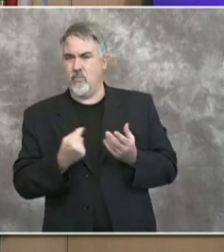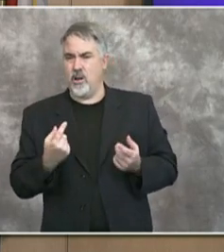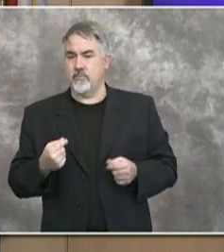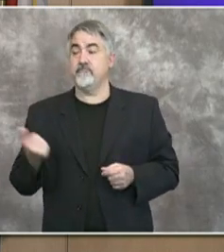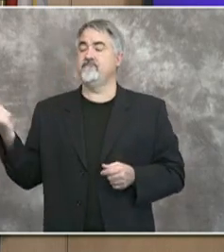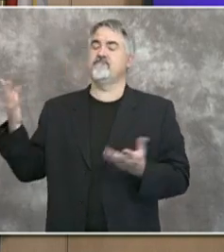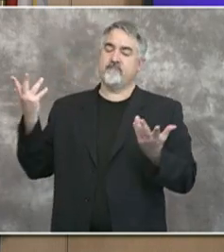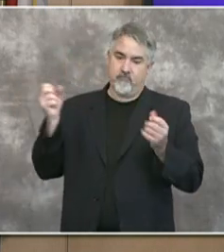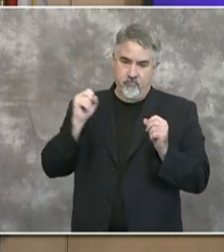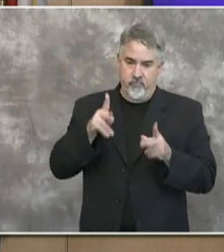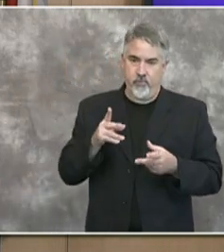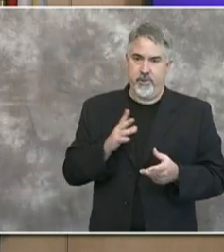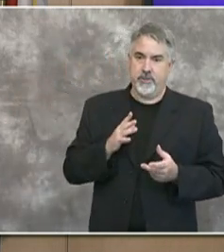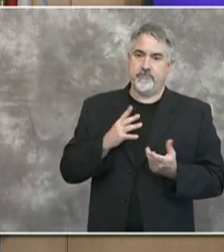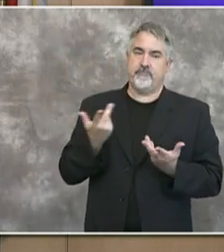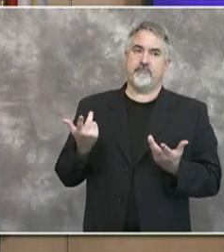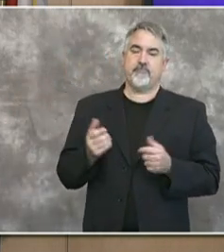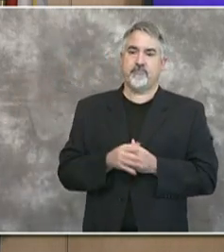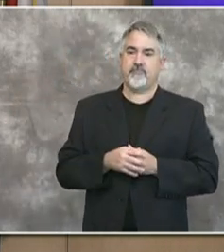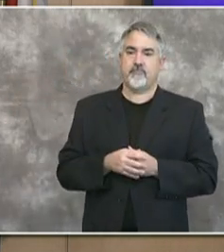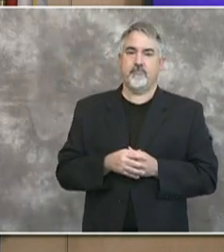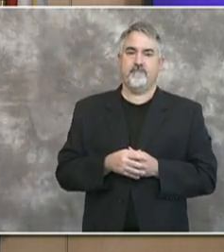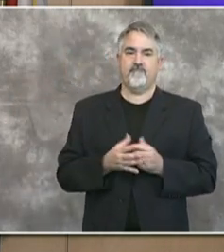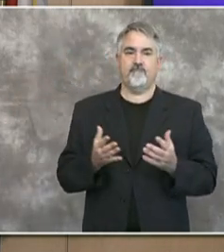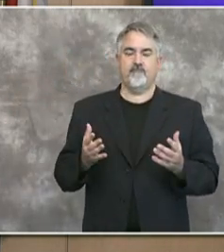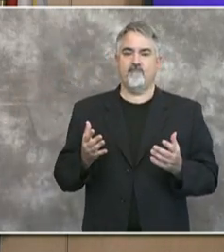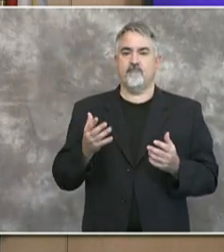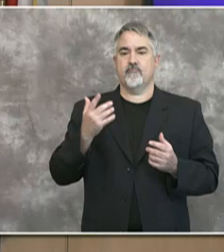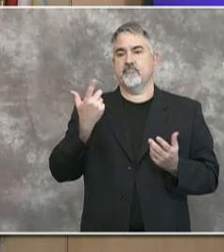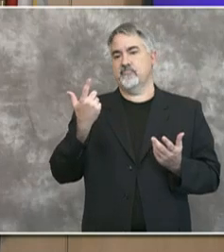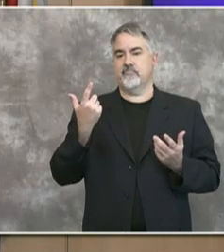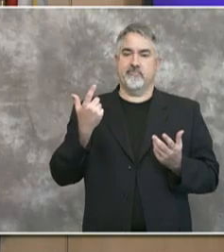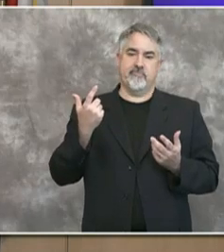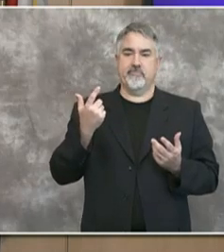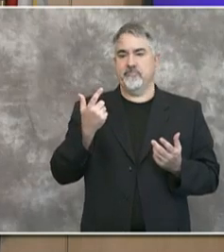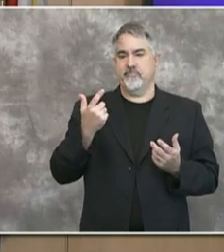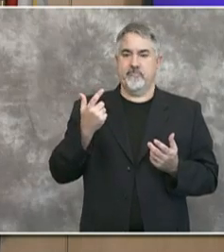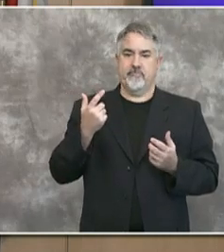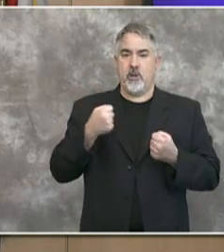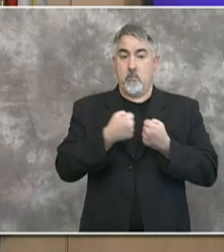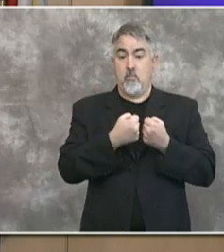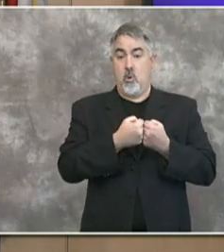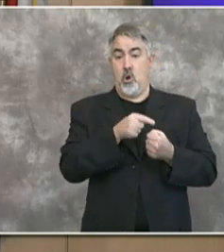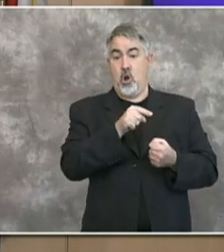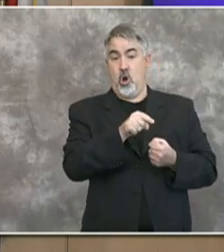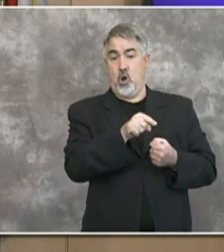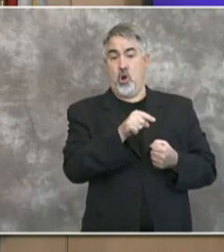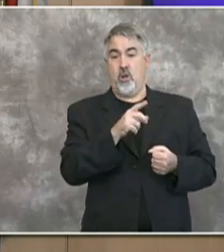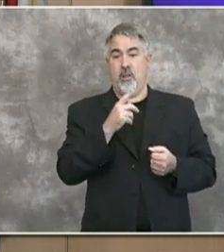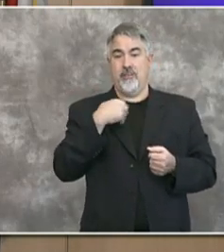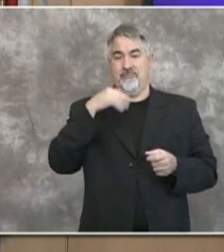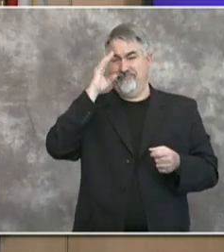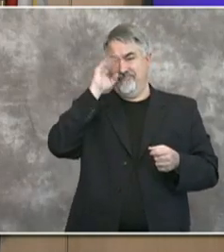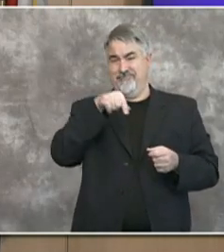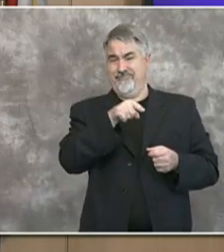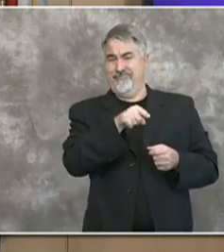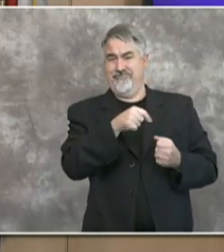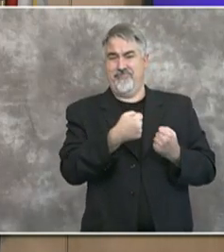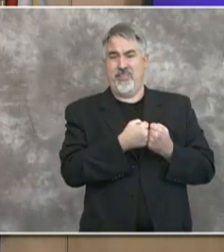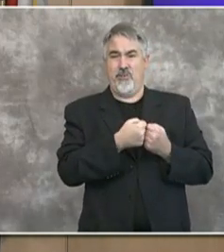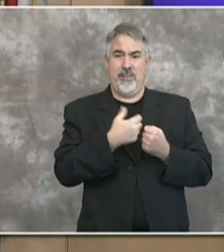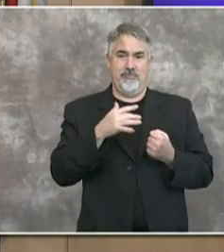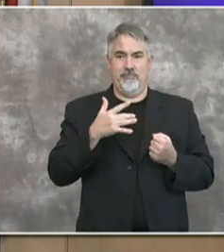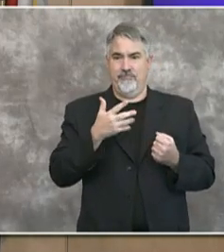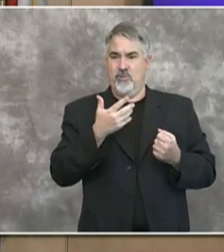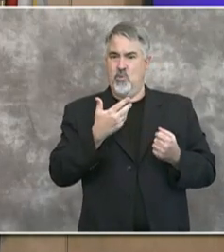not inclined to do the temperature checks. We believe that that is a valuable tool that would provide a valuable resource to the